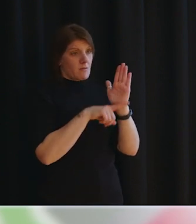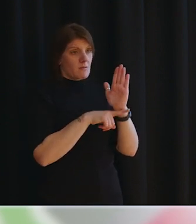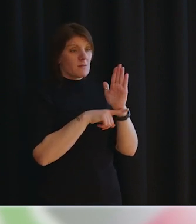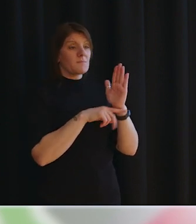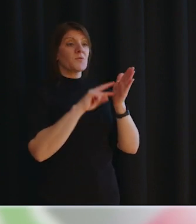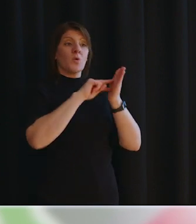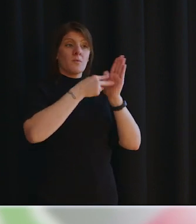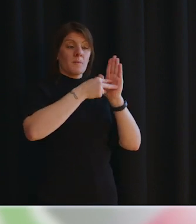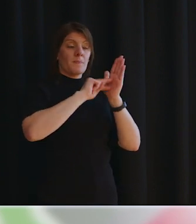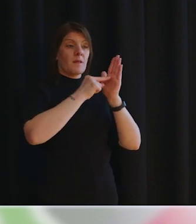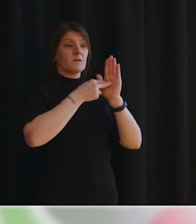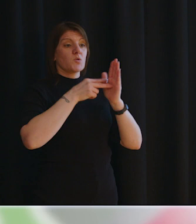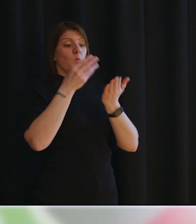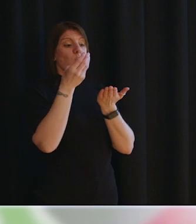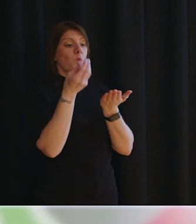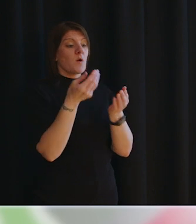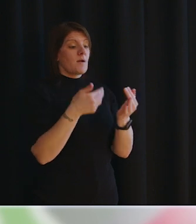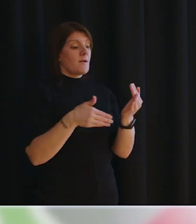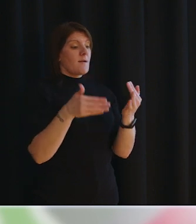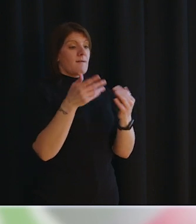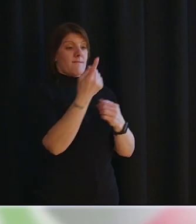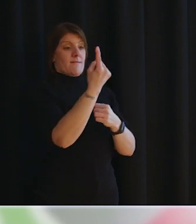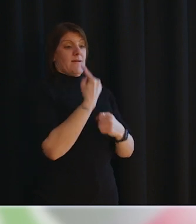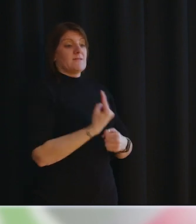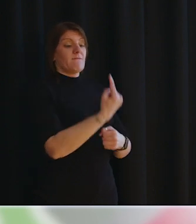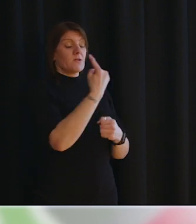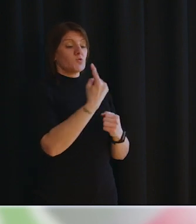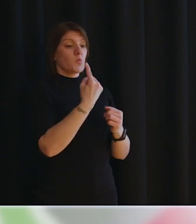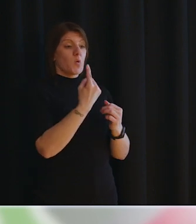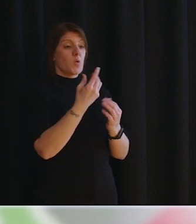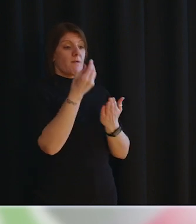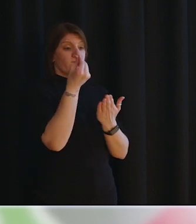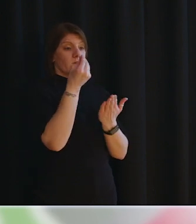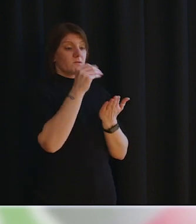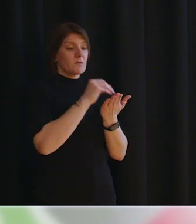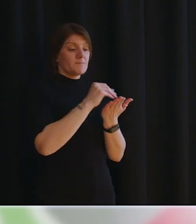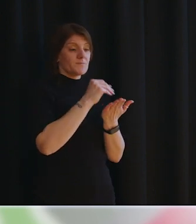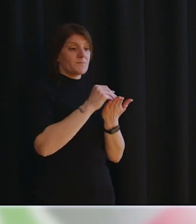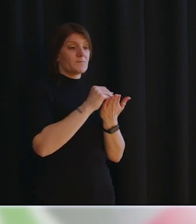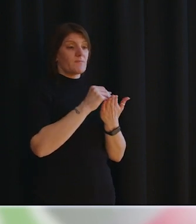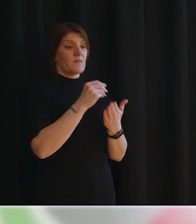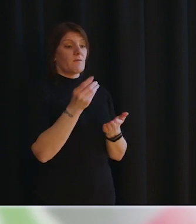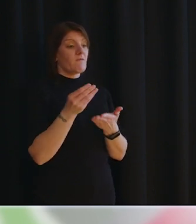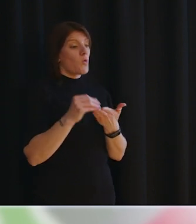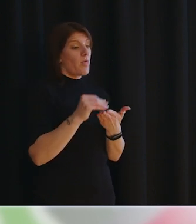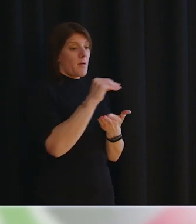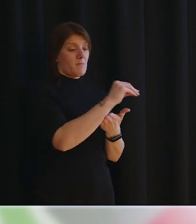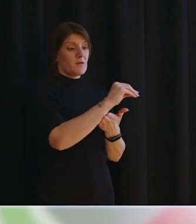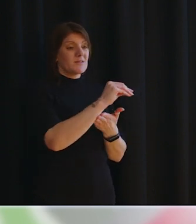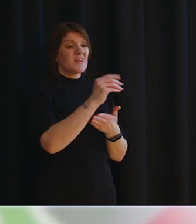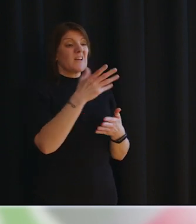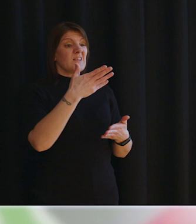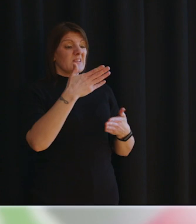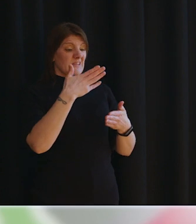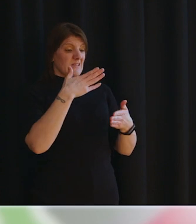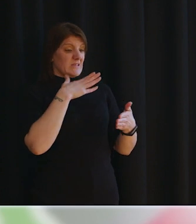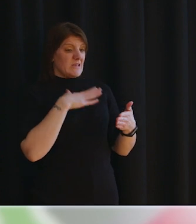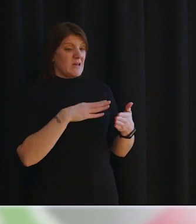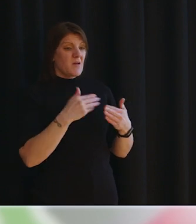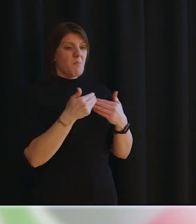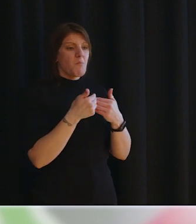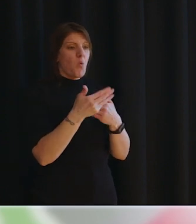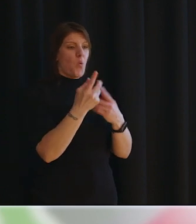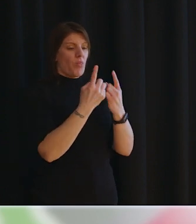for an individual who has very targeted needs and requires more resource to support that